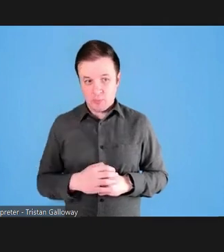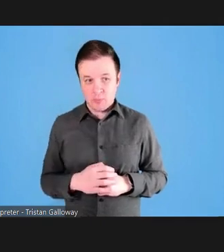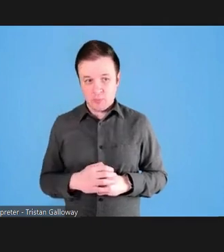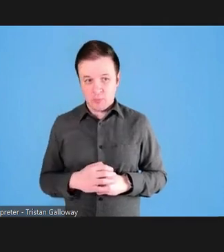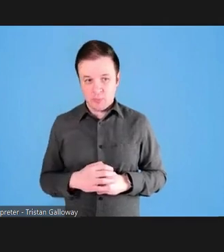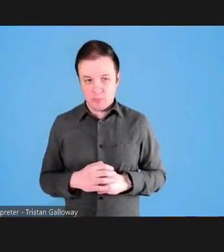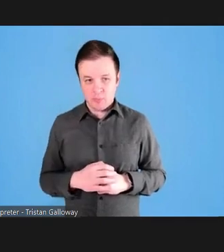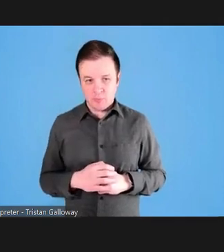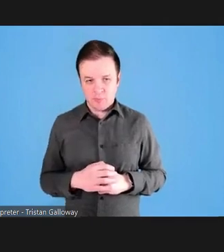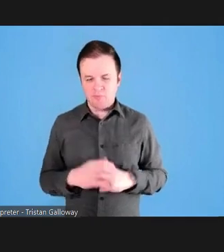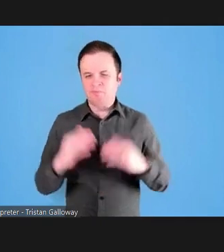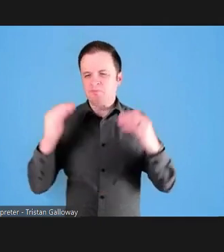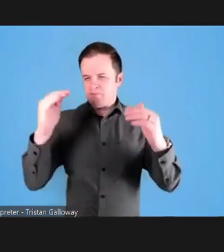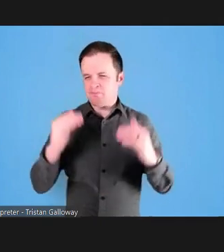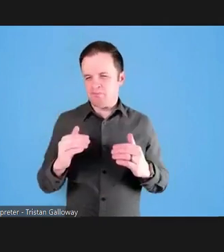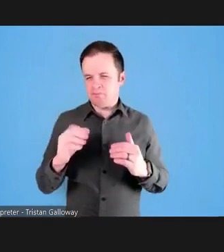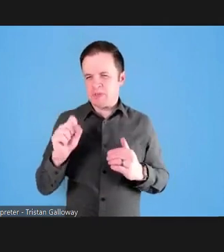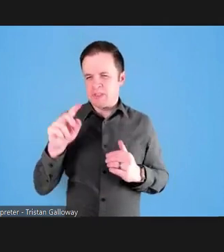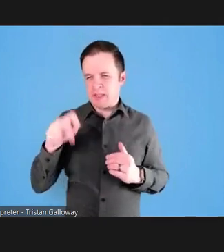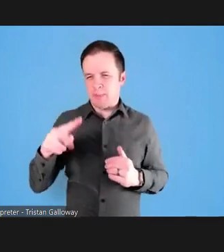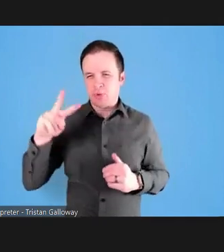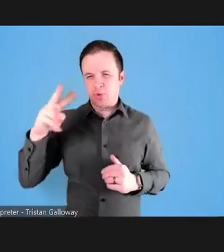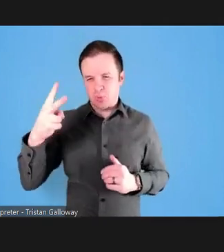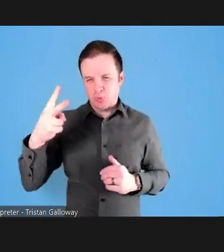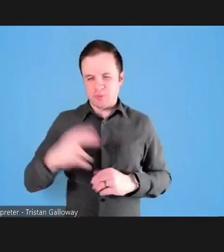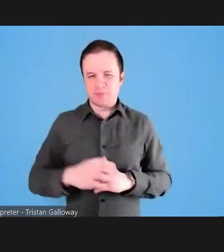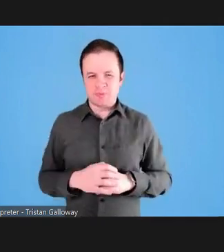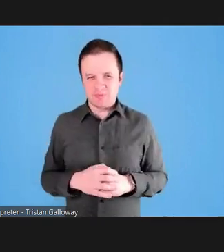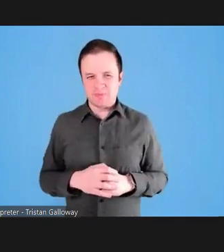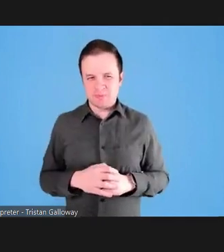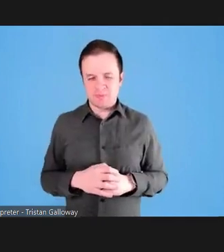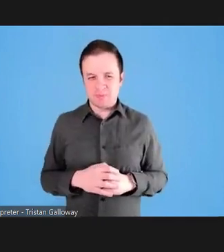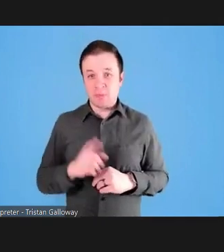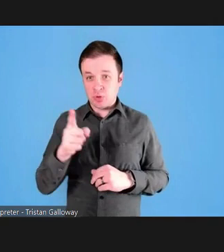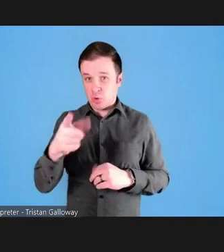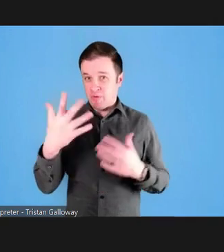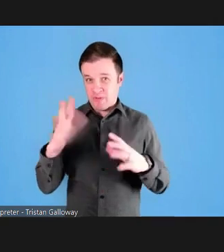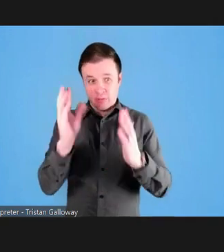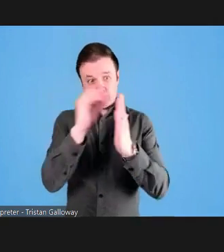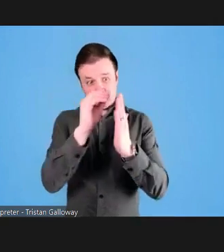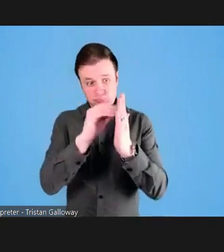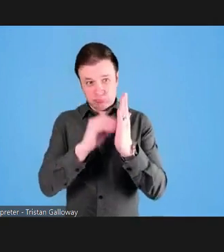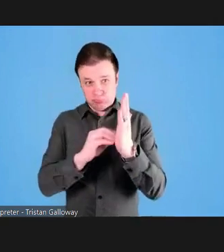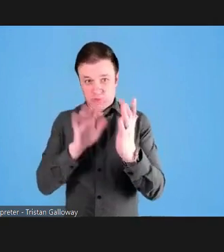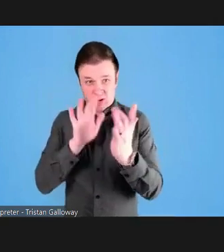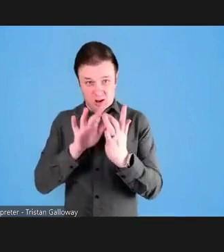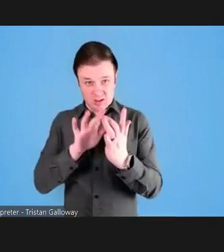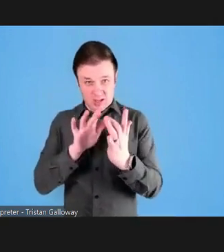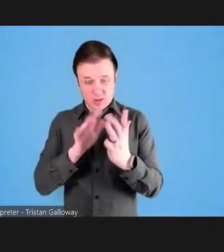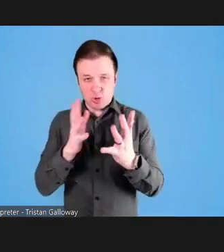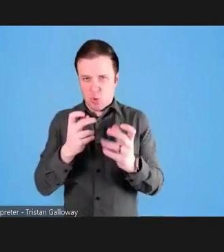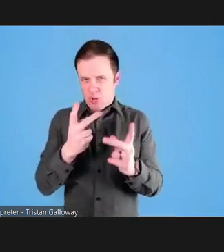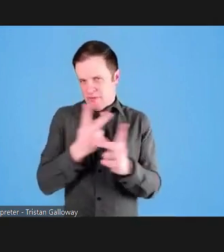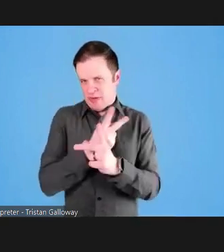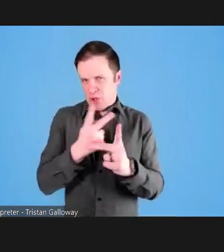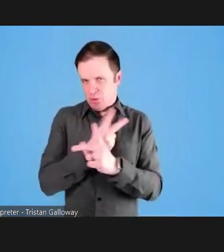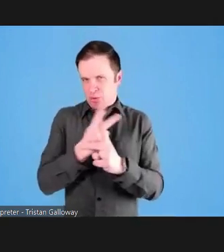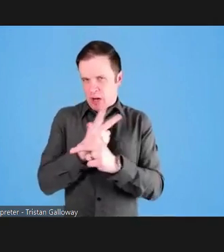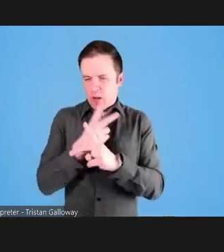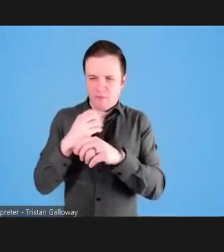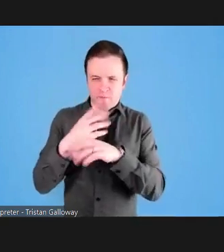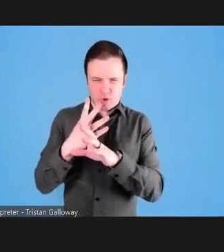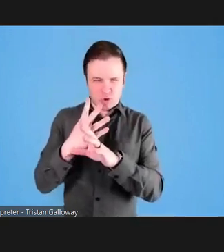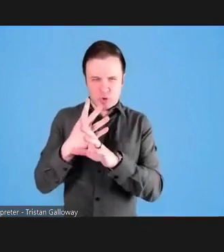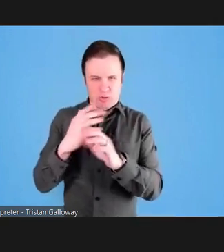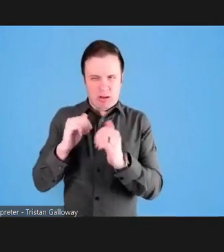Now we are going to move on to step 2. With the contacts you have compiled, you will want to figure out the virtual platform you will